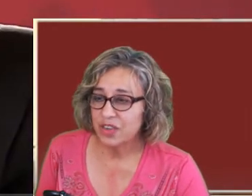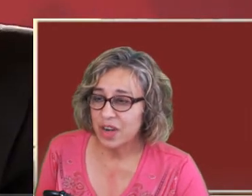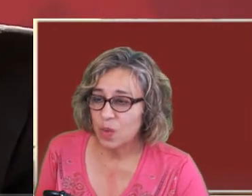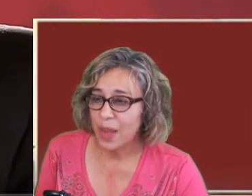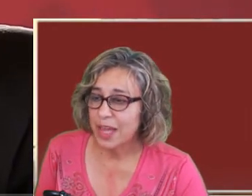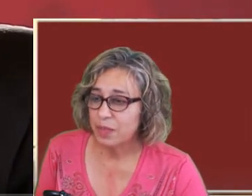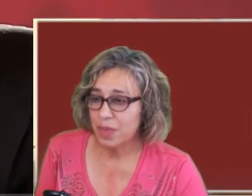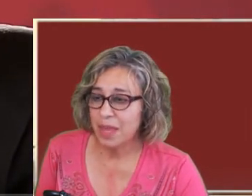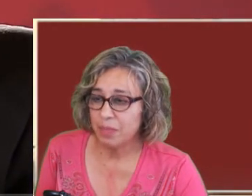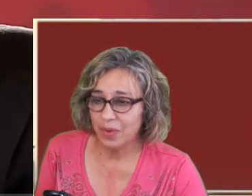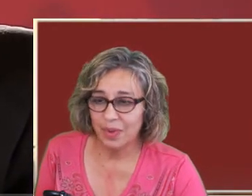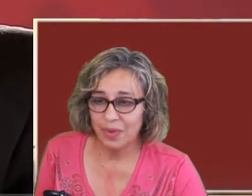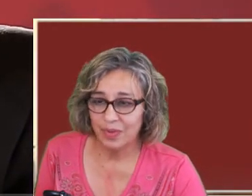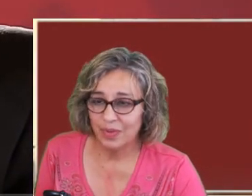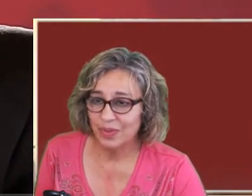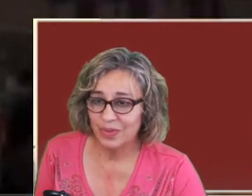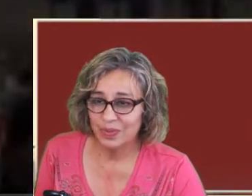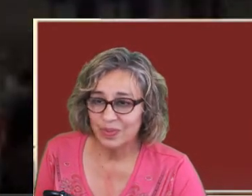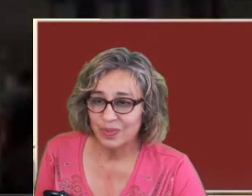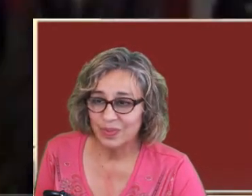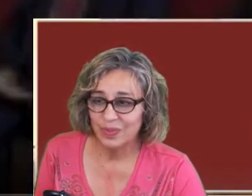He's trying to wake up the people.